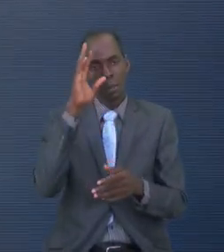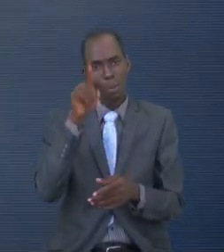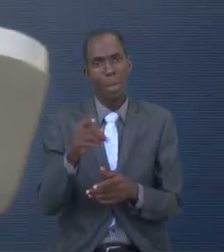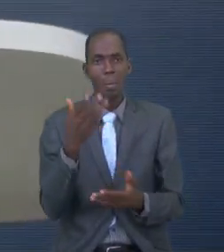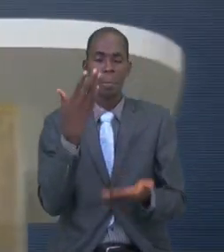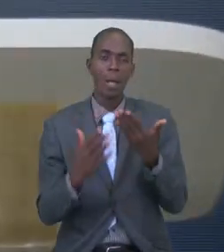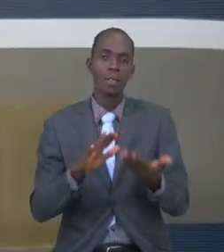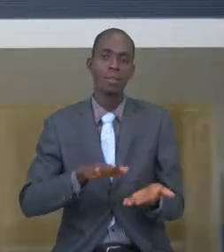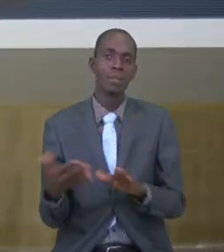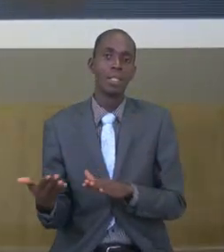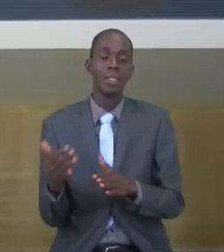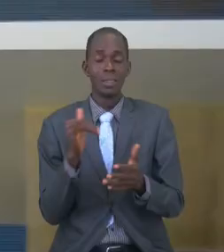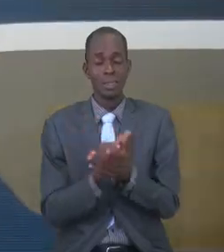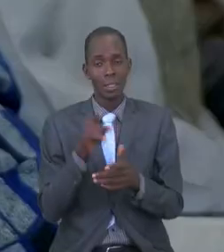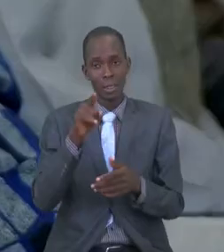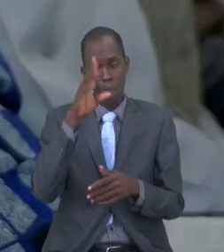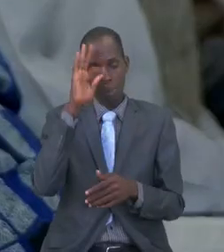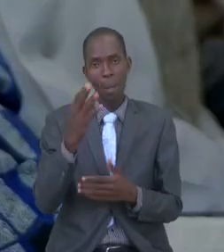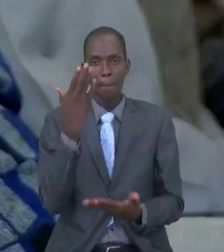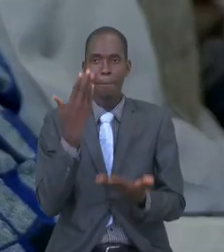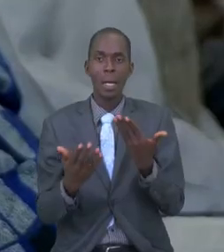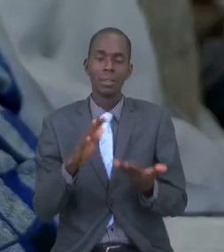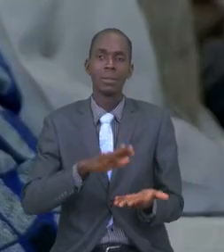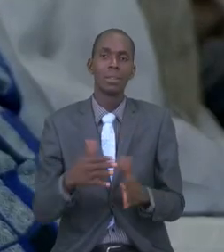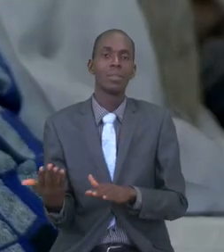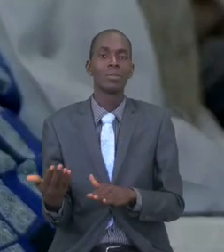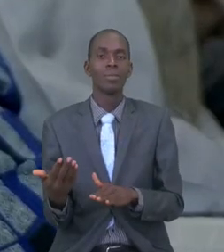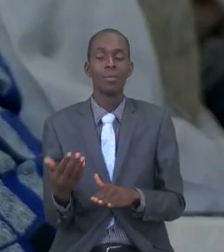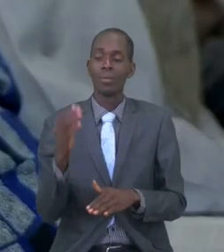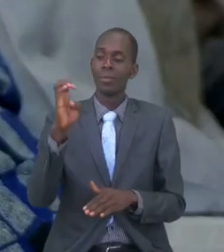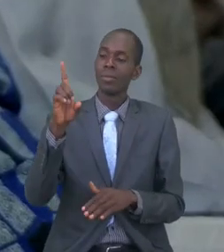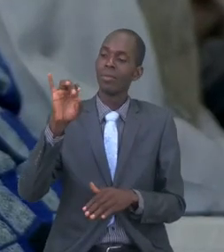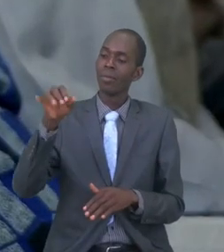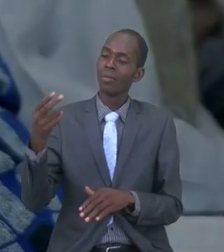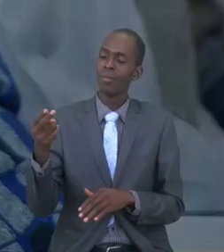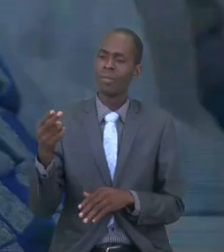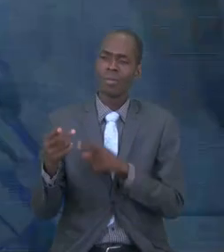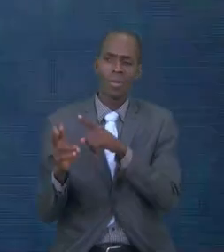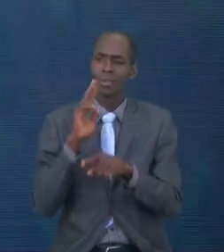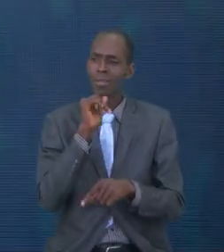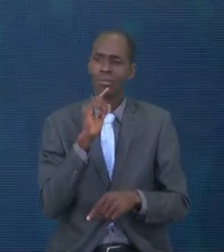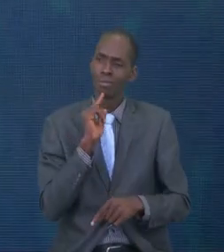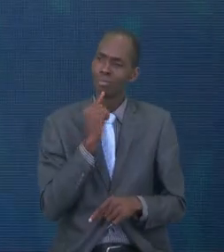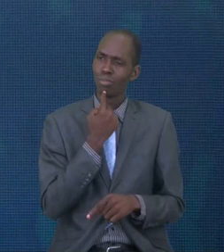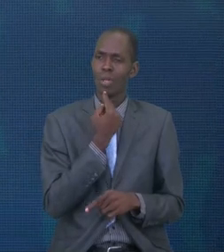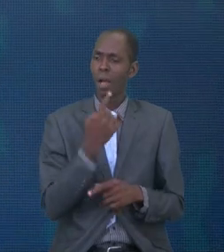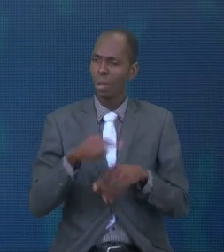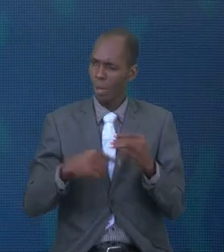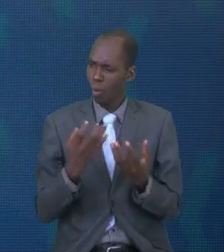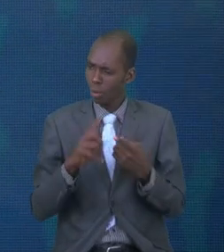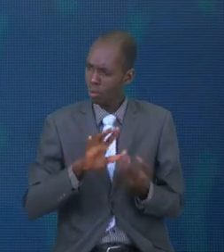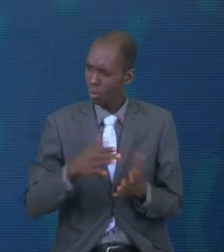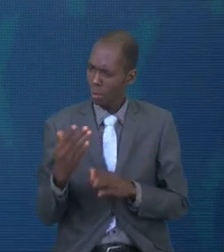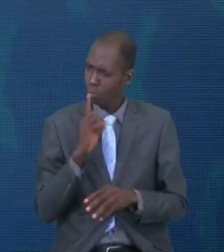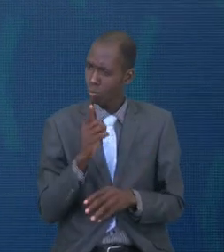die. That he might die. Elijah, you are not serious about wanting to die. If you wanted